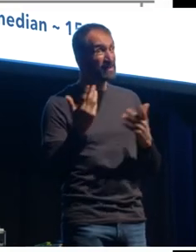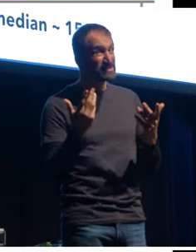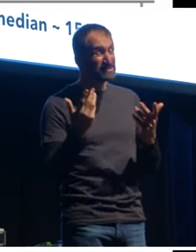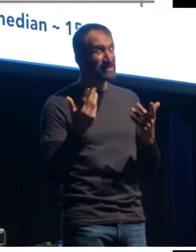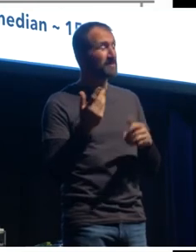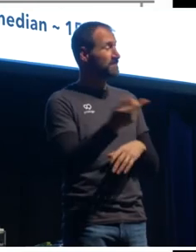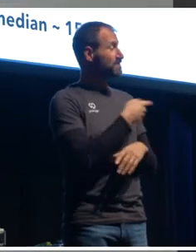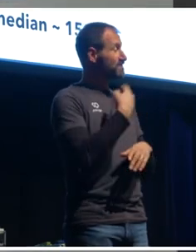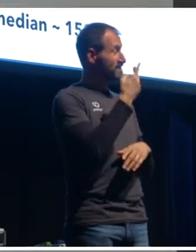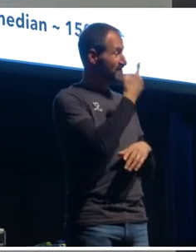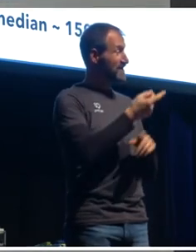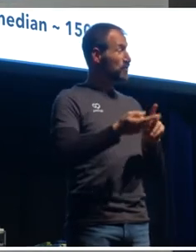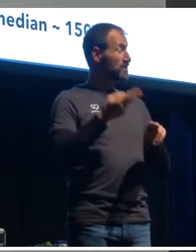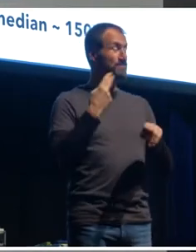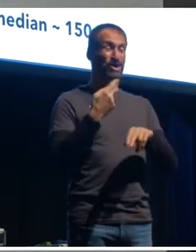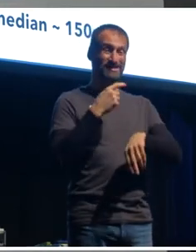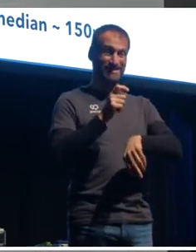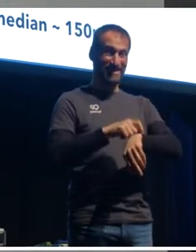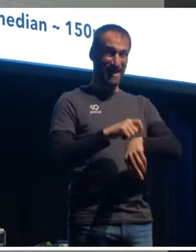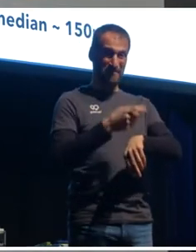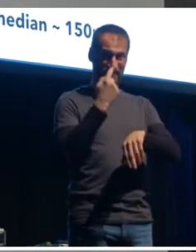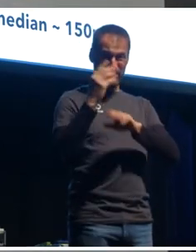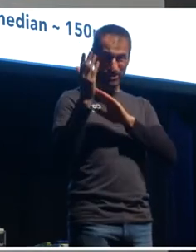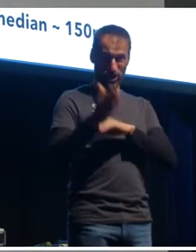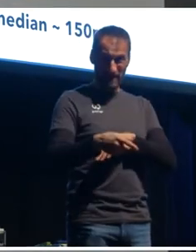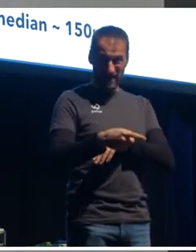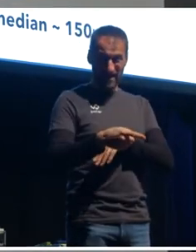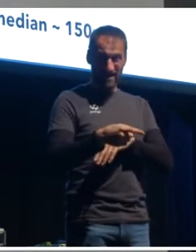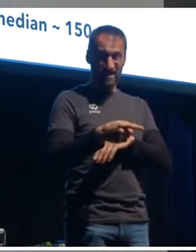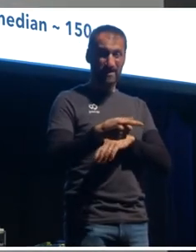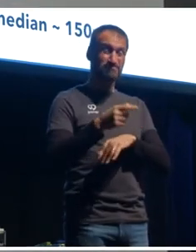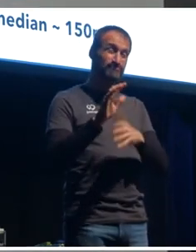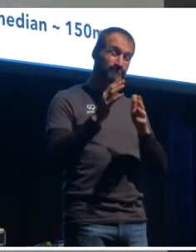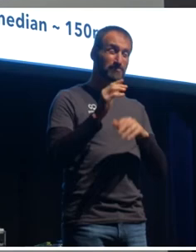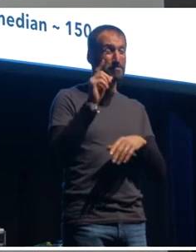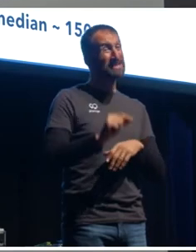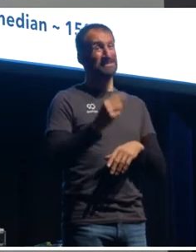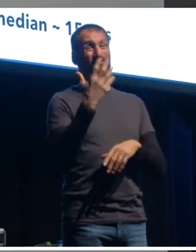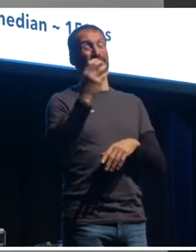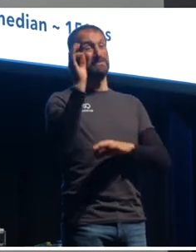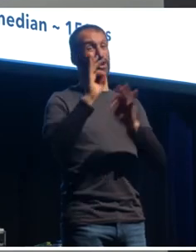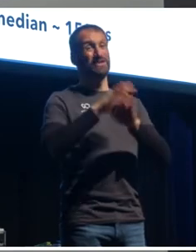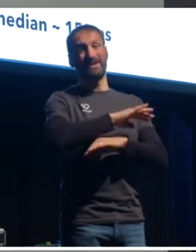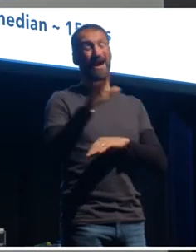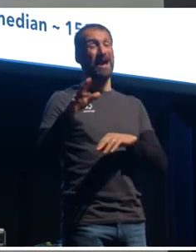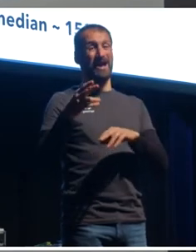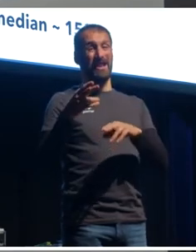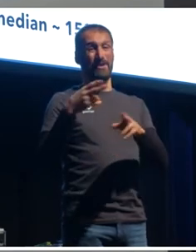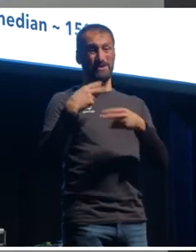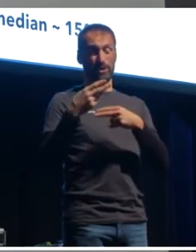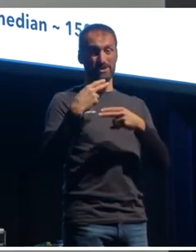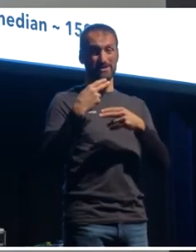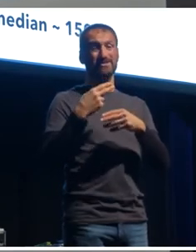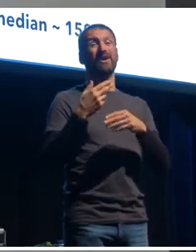you looking at response times here for my server, is that at least 50% of all my responses are going to return